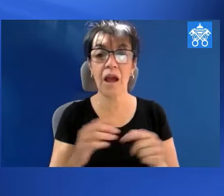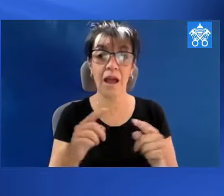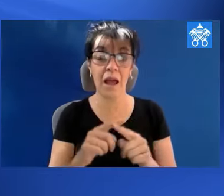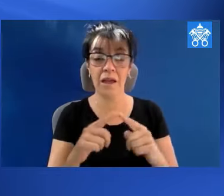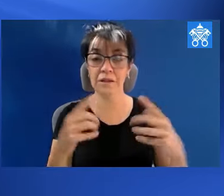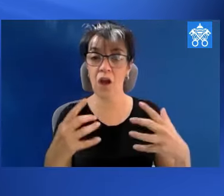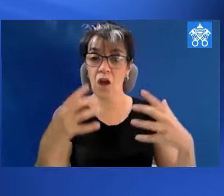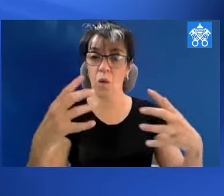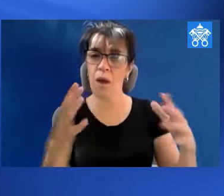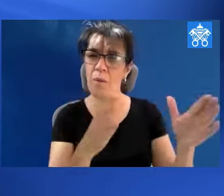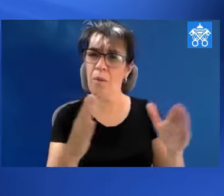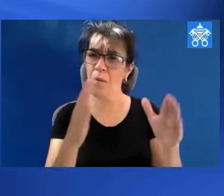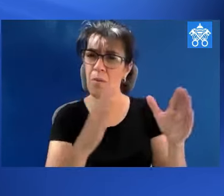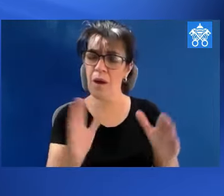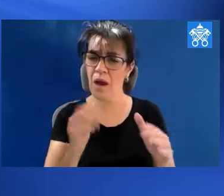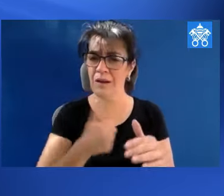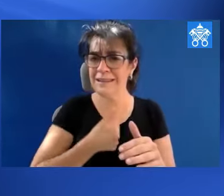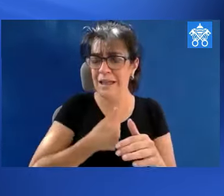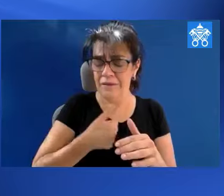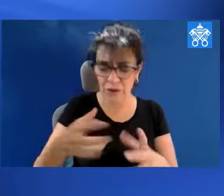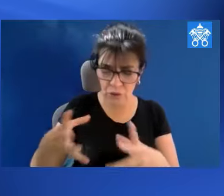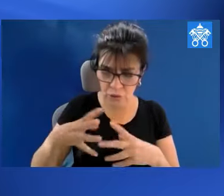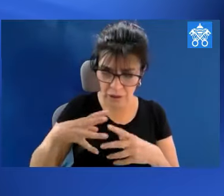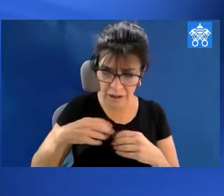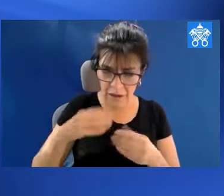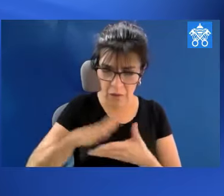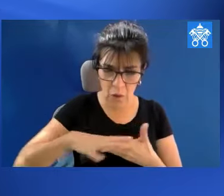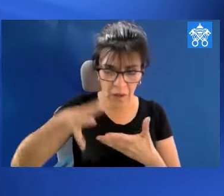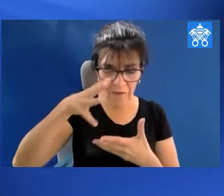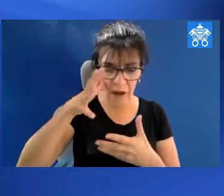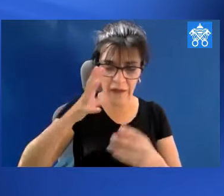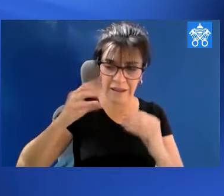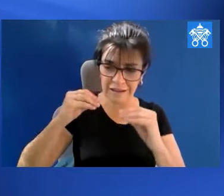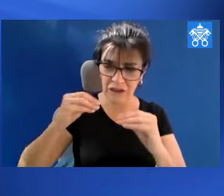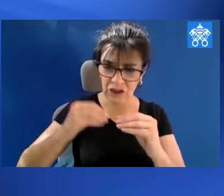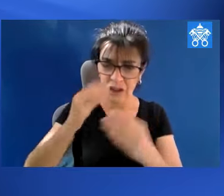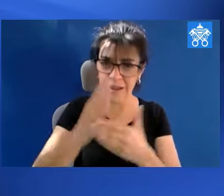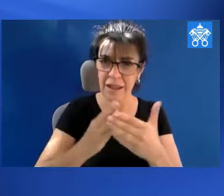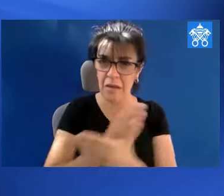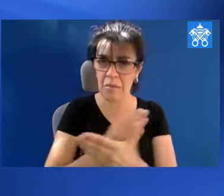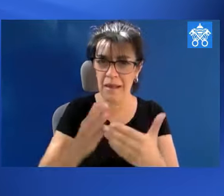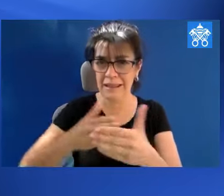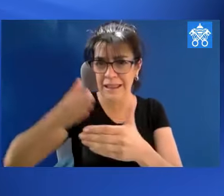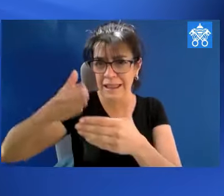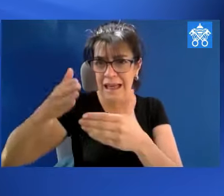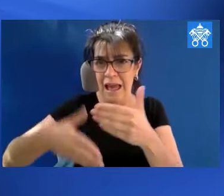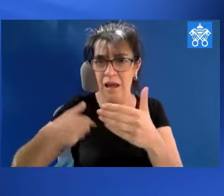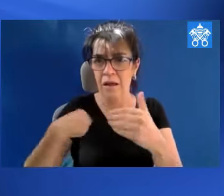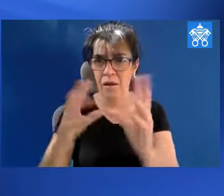And as the audience begins, we prepare ourselves to receive the Holy Father's teaching and his blessing at the end of the